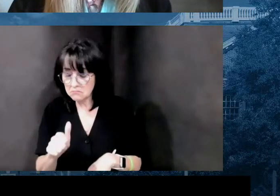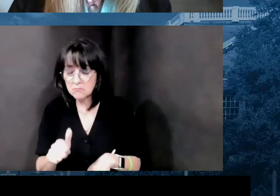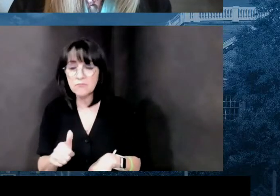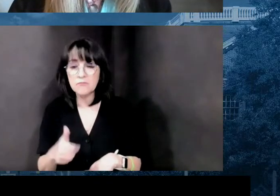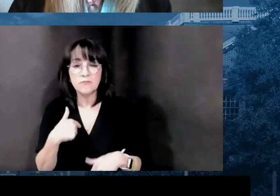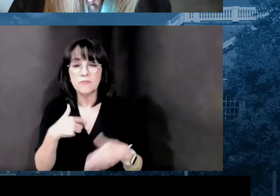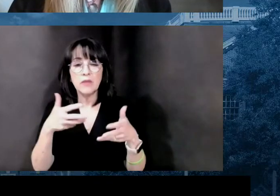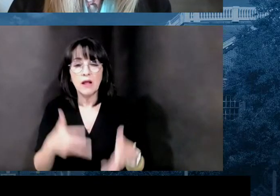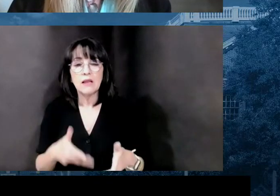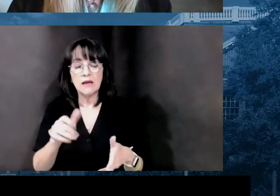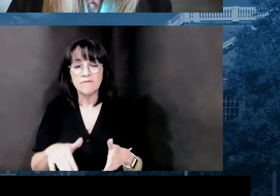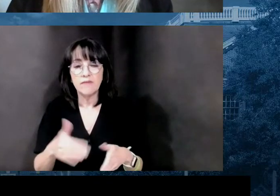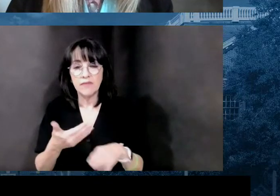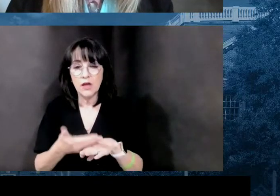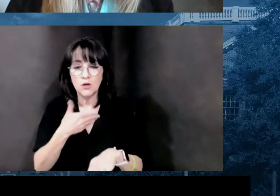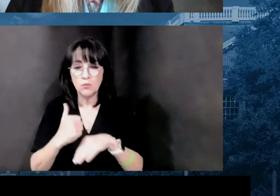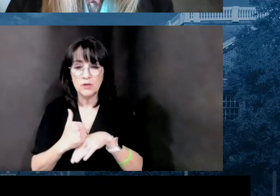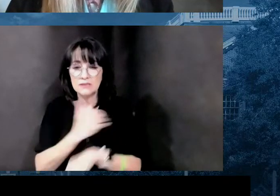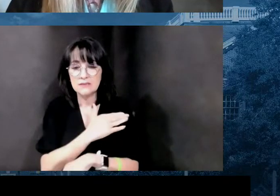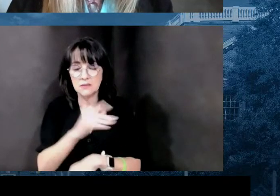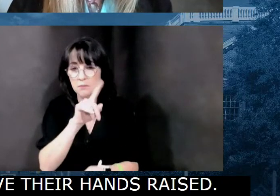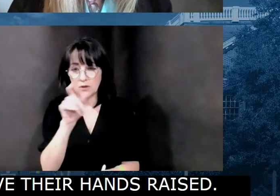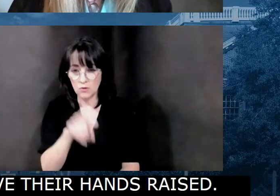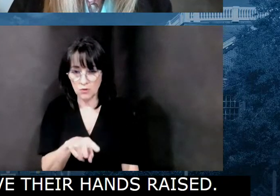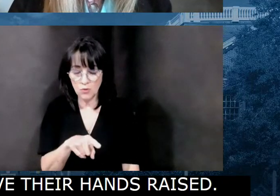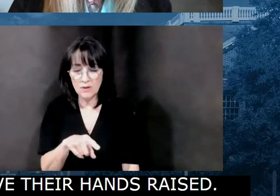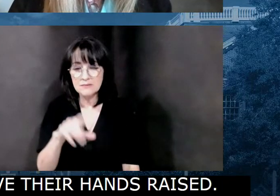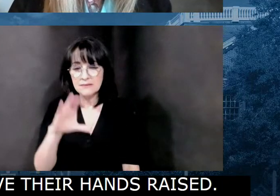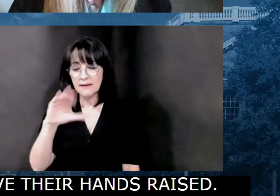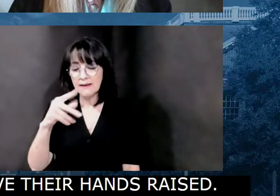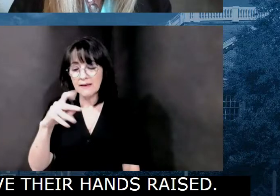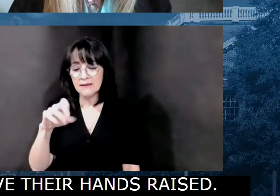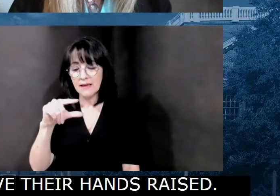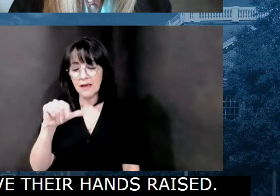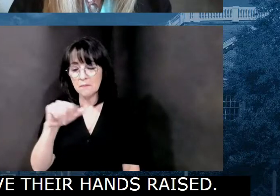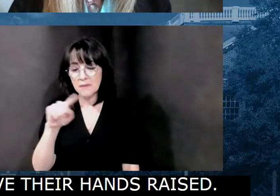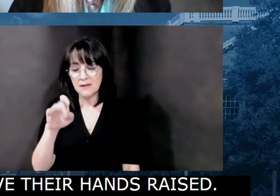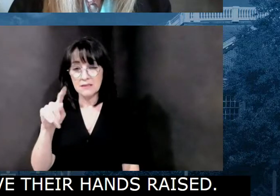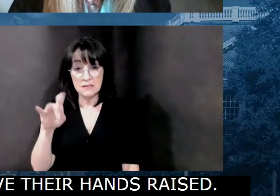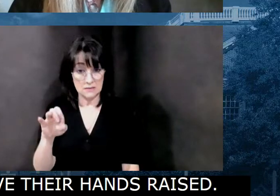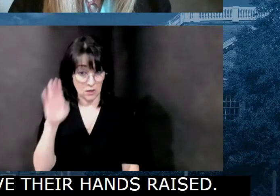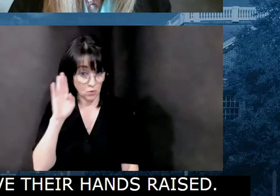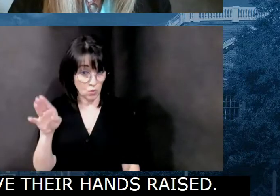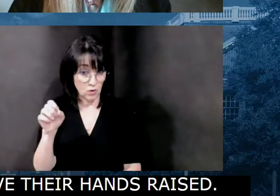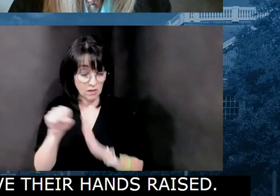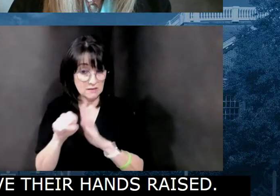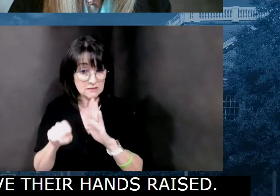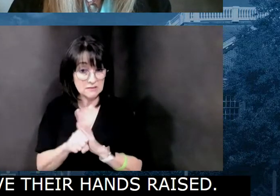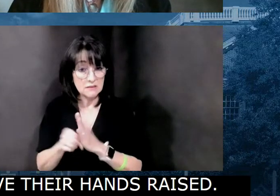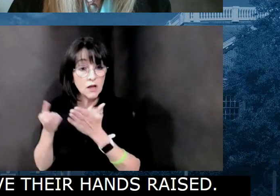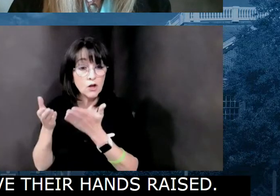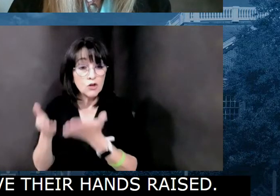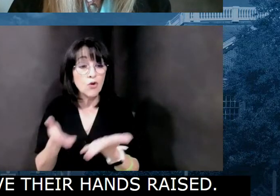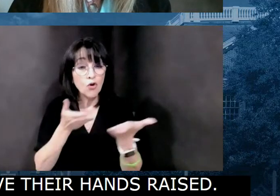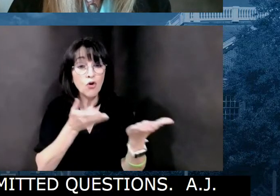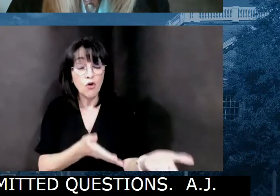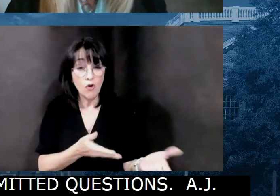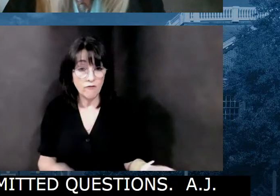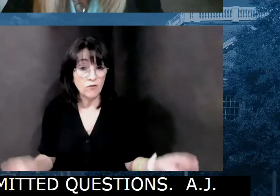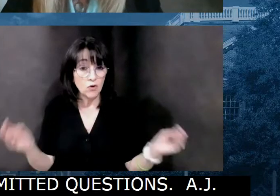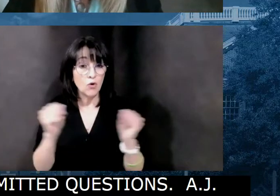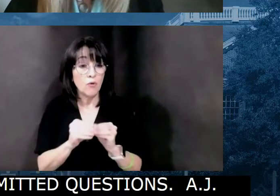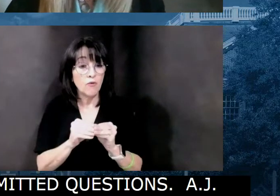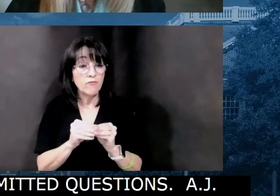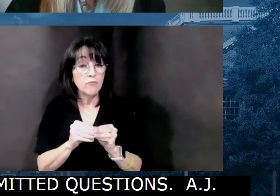Steele at Cape Gazette. AJ discussed this earlier, but will the state be offering any more mass vaccination events like the events at